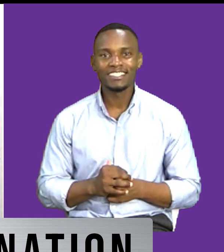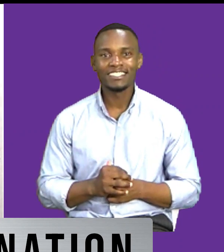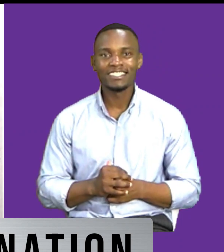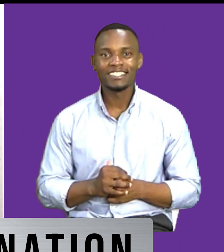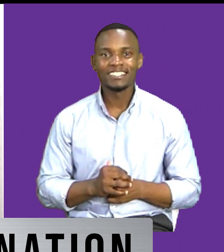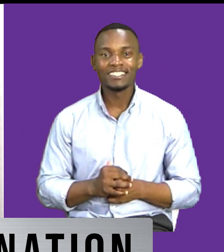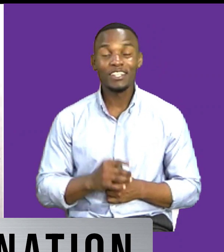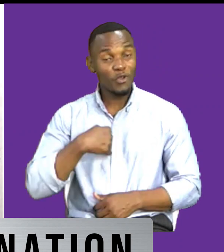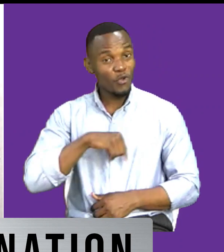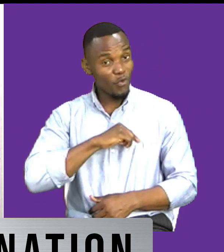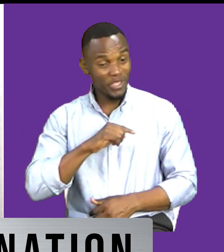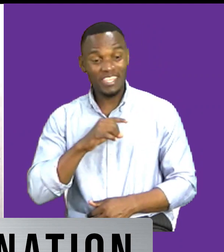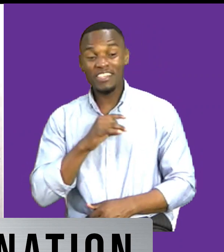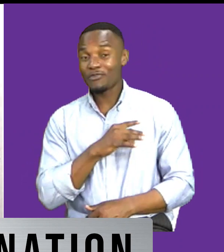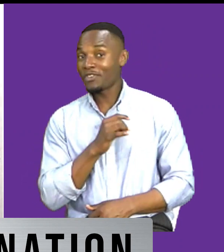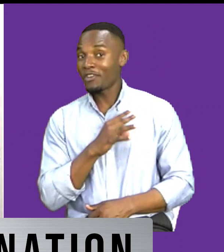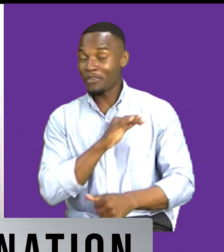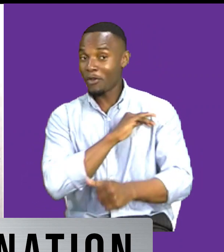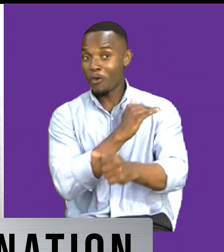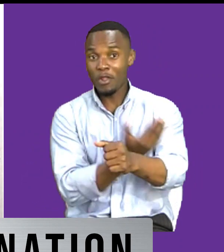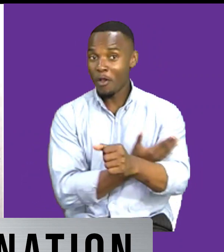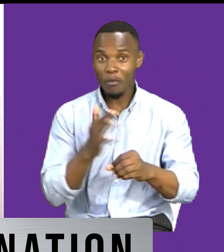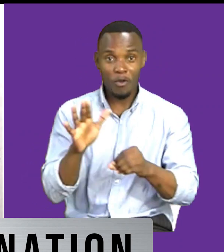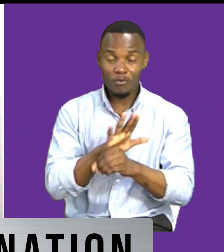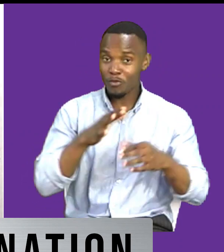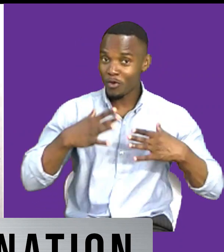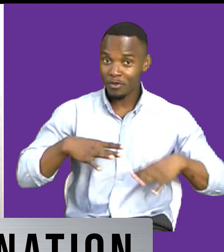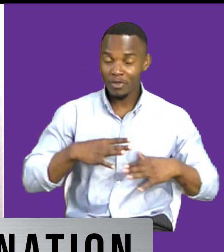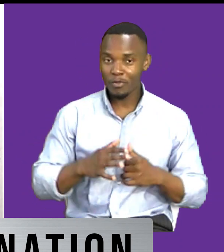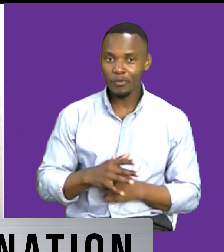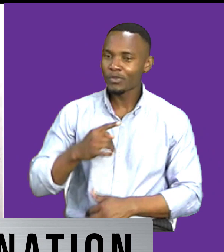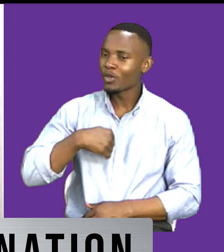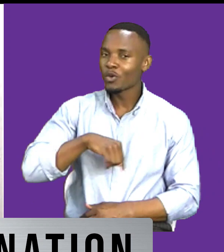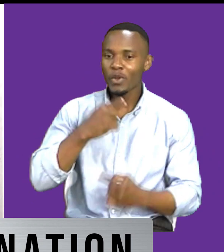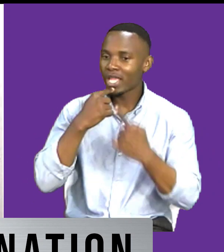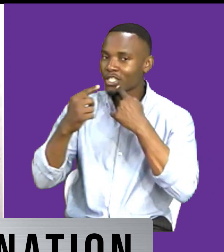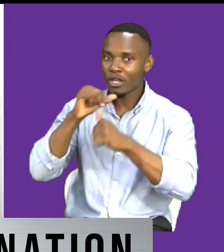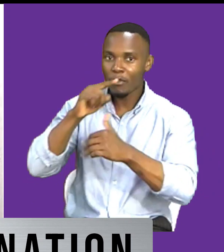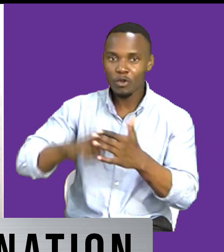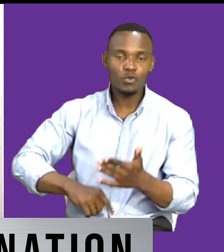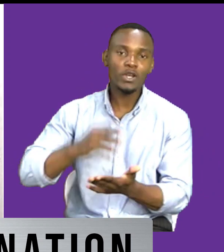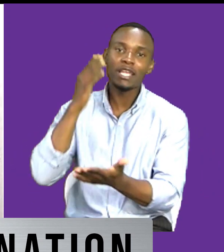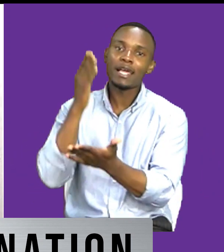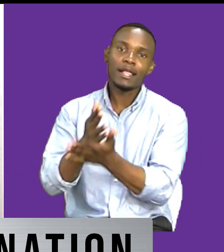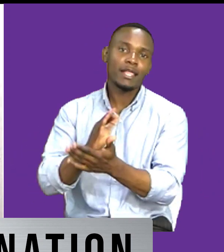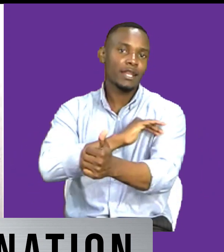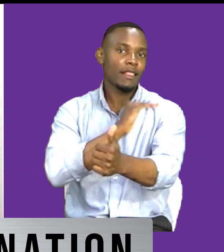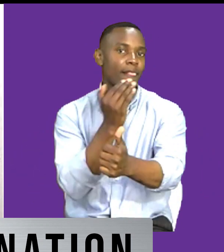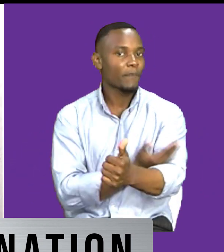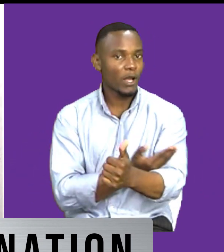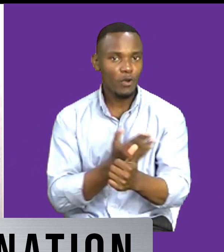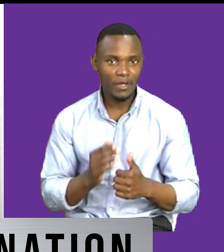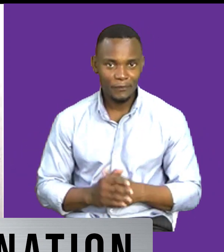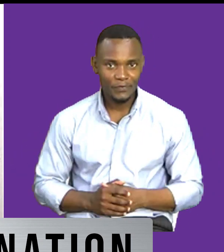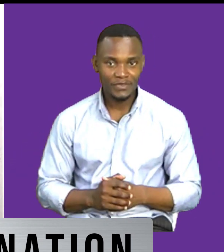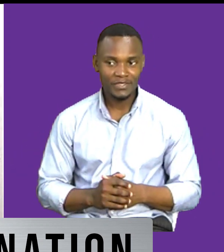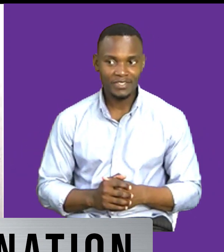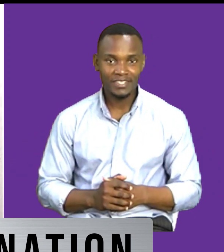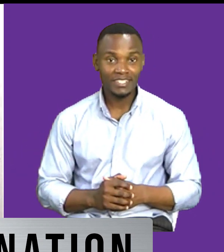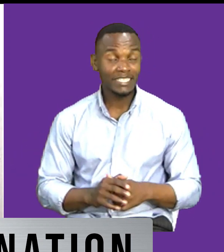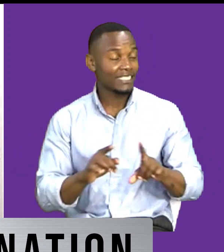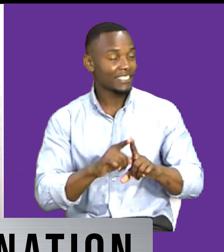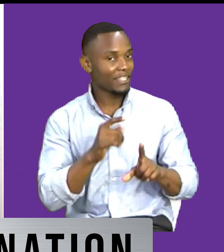We are fearful of powerful people. No. We talk about authentic power. You know, there is authentic power. There is real power. And there is